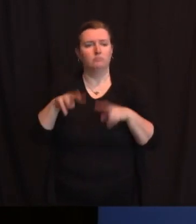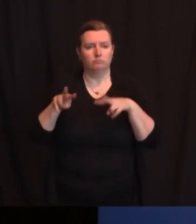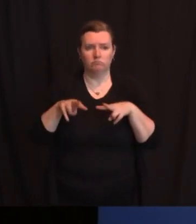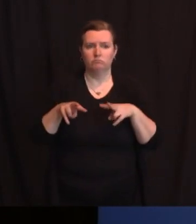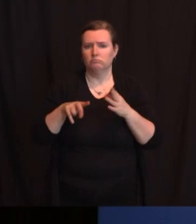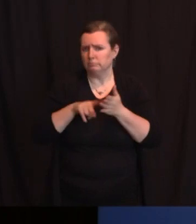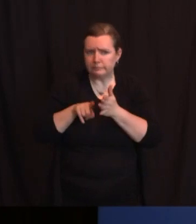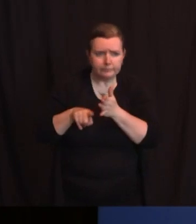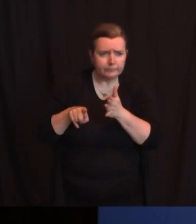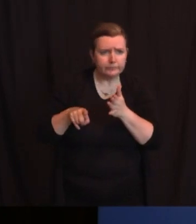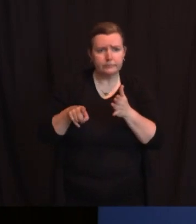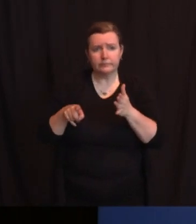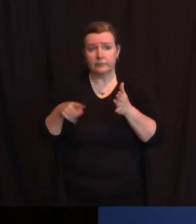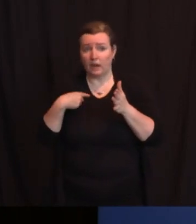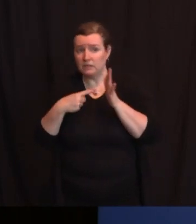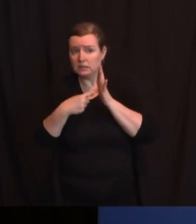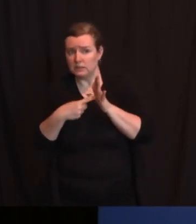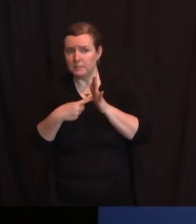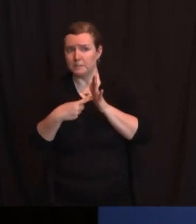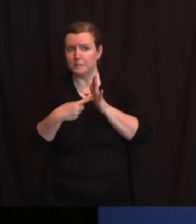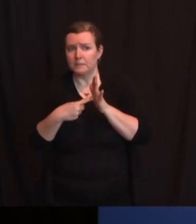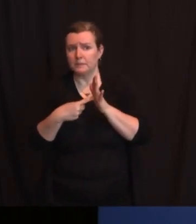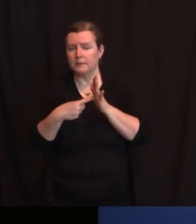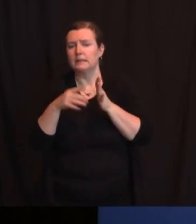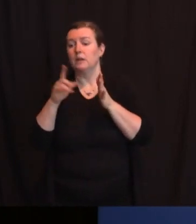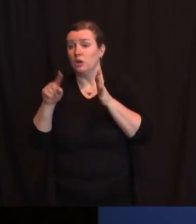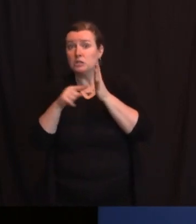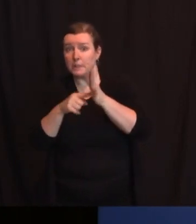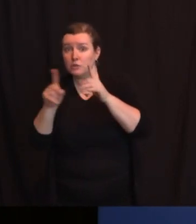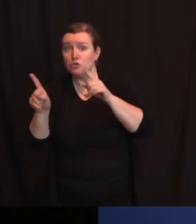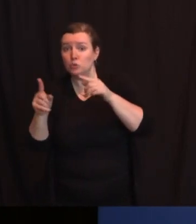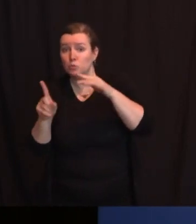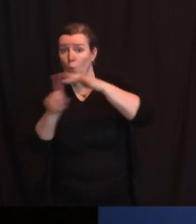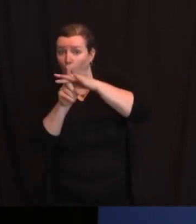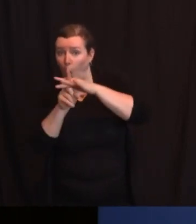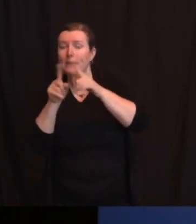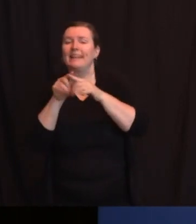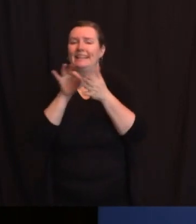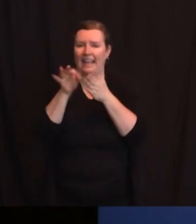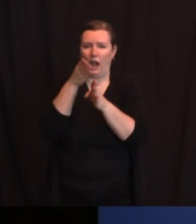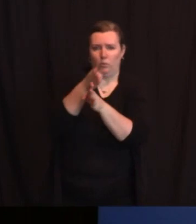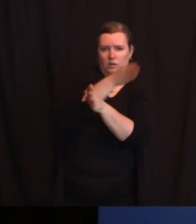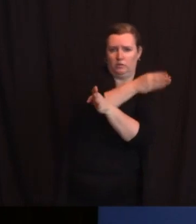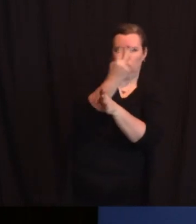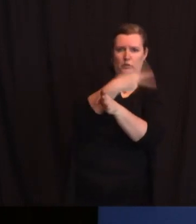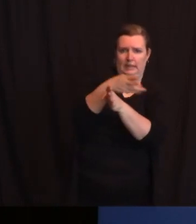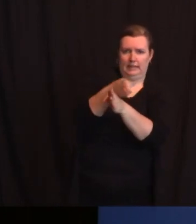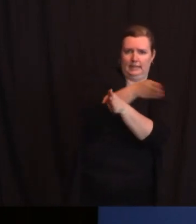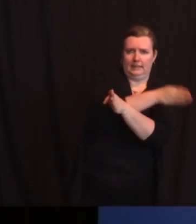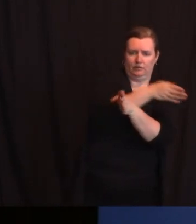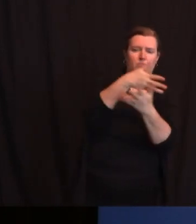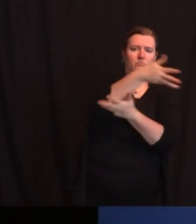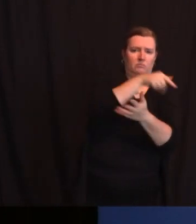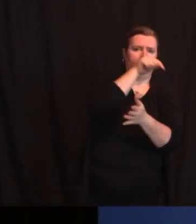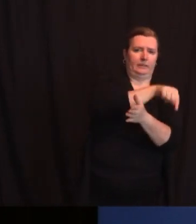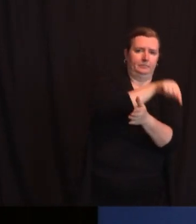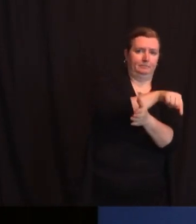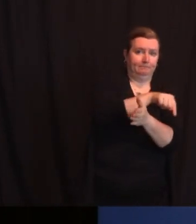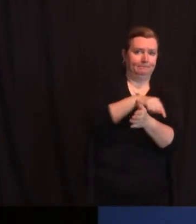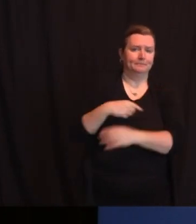symptomatic to the point of the last time when the case patient actually might have exposed any